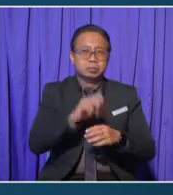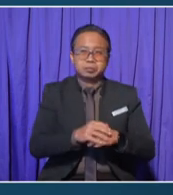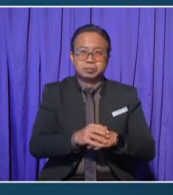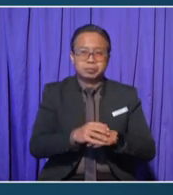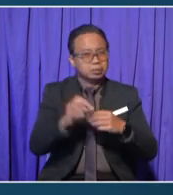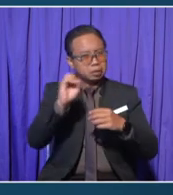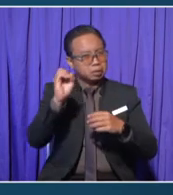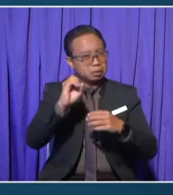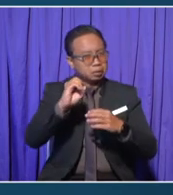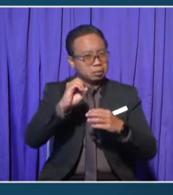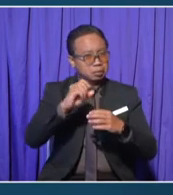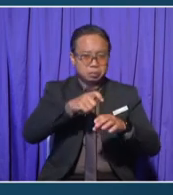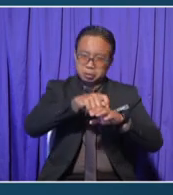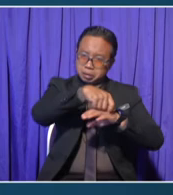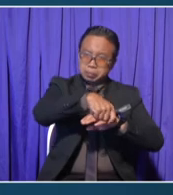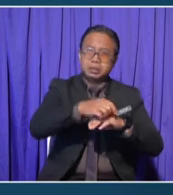tape?